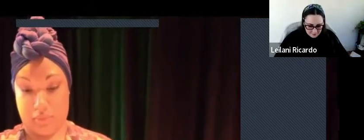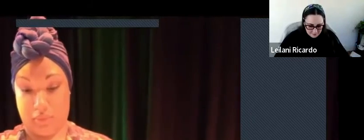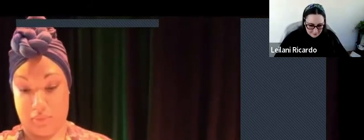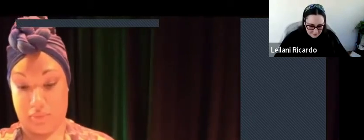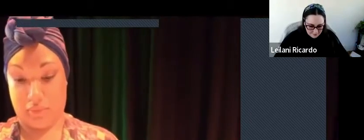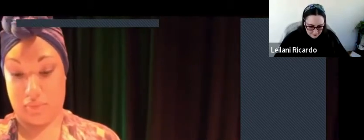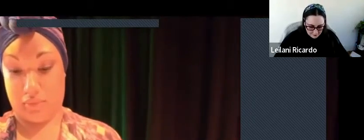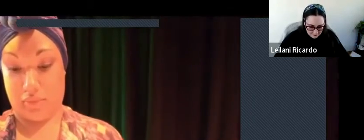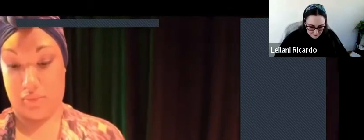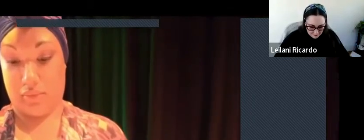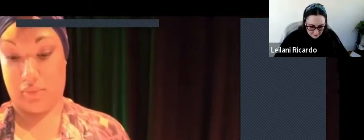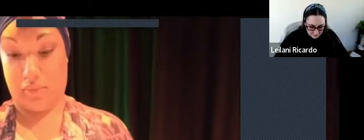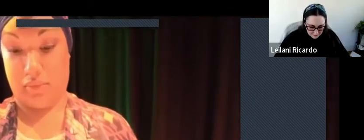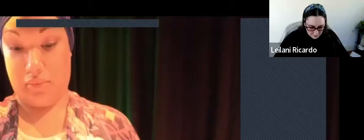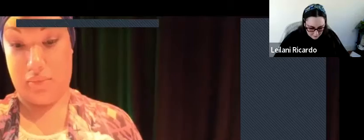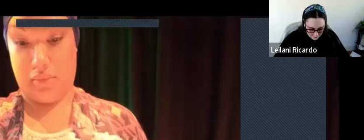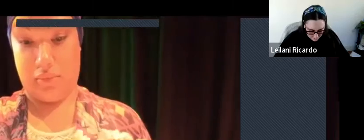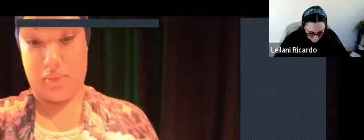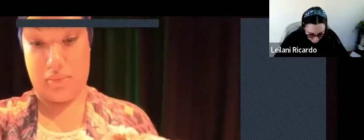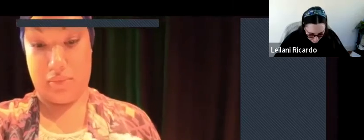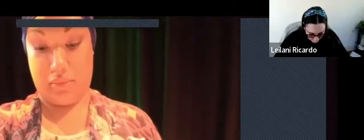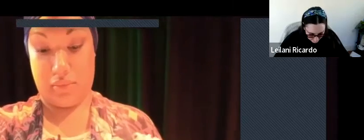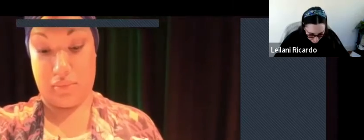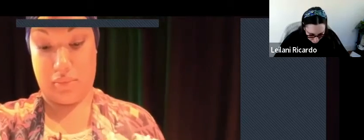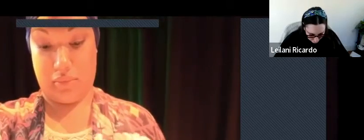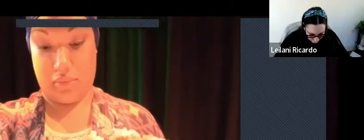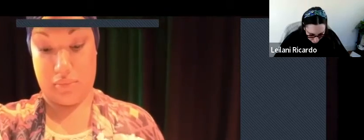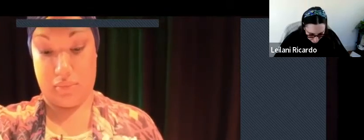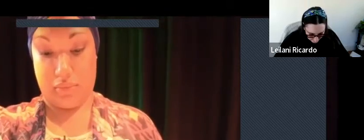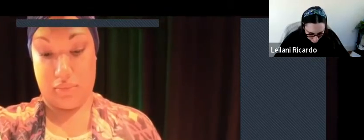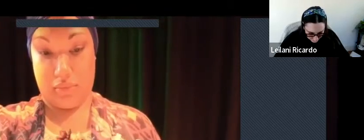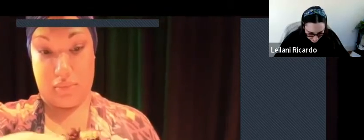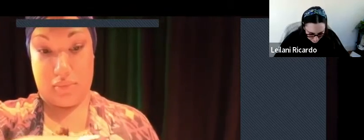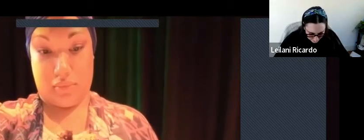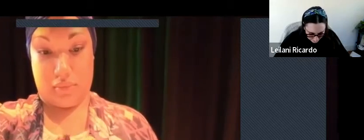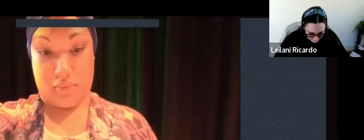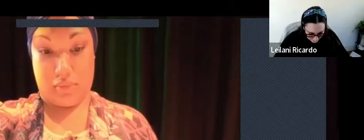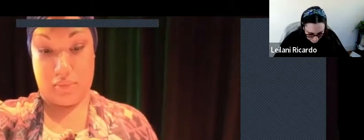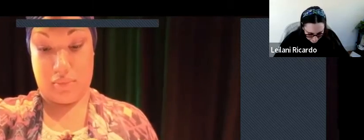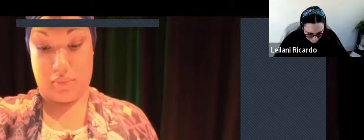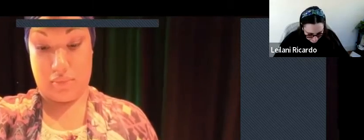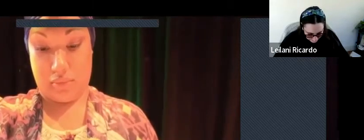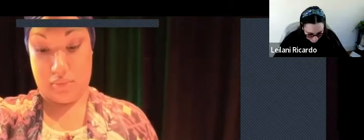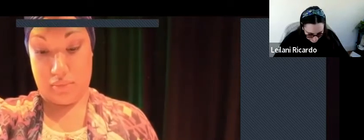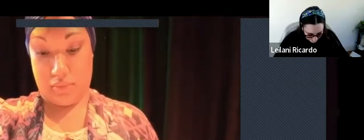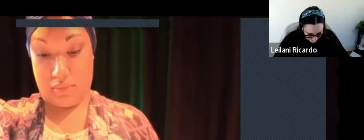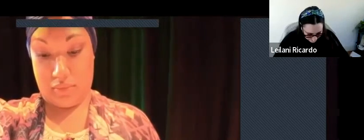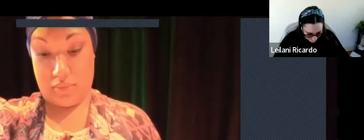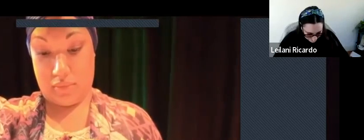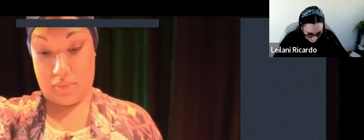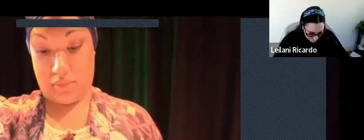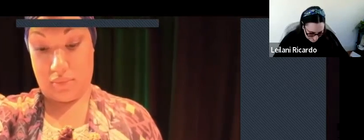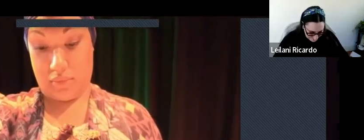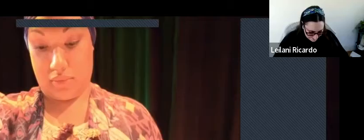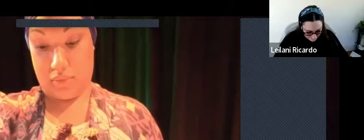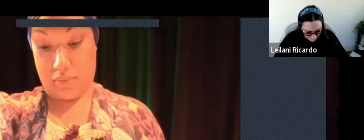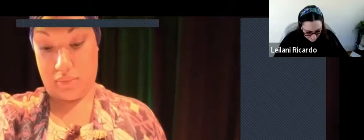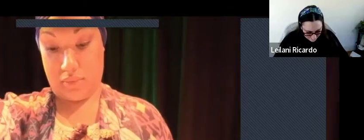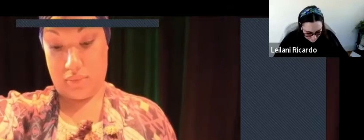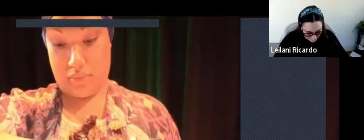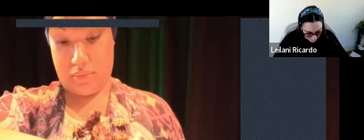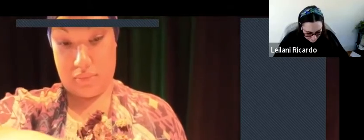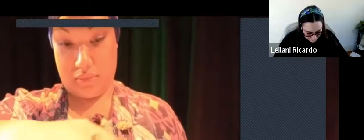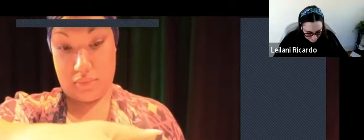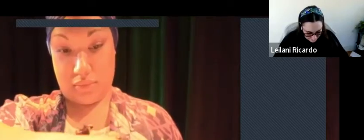ancestors, whom have lived and laughed and loved and grew food and medicine, who gave life to generations,